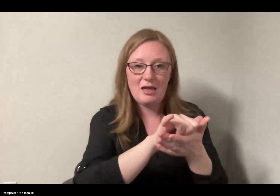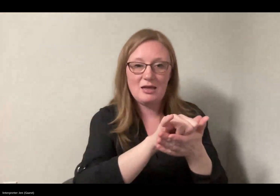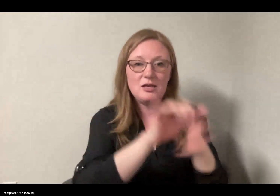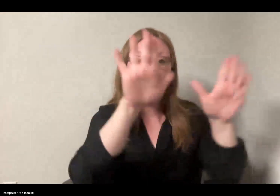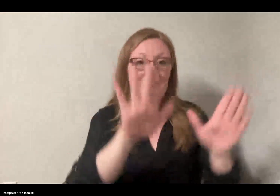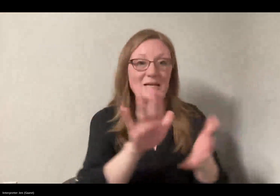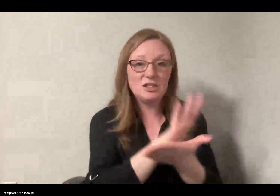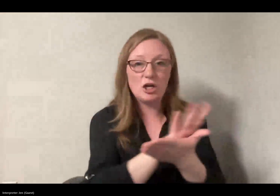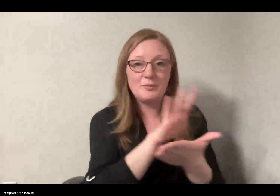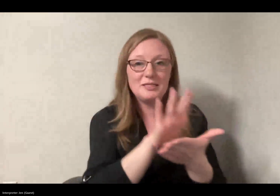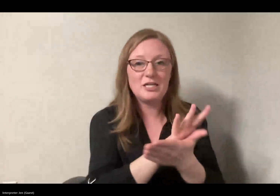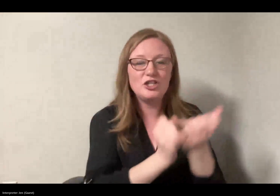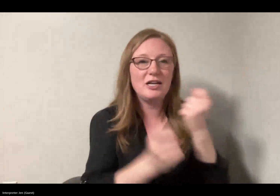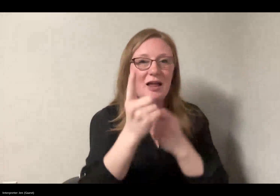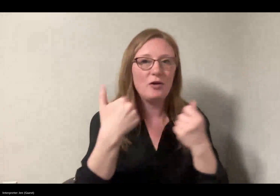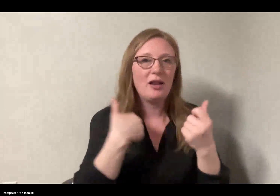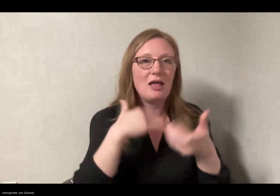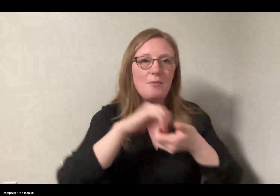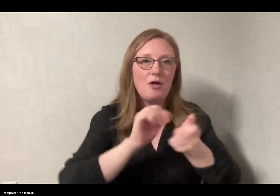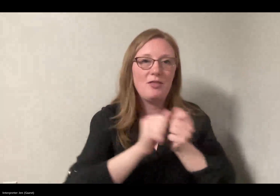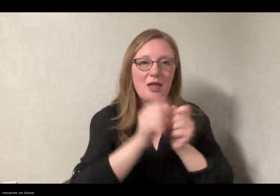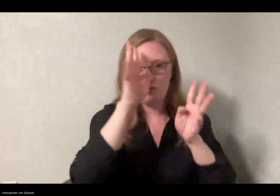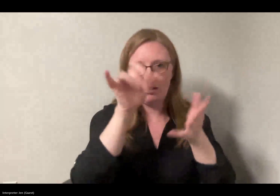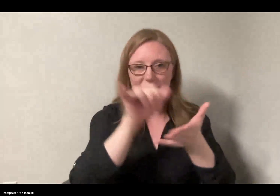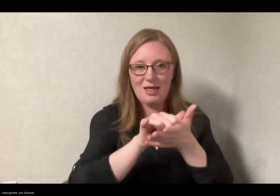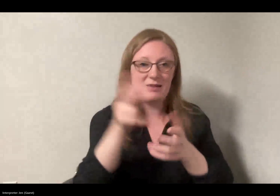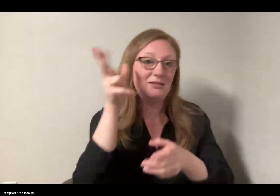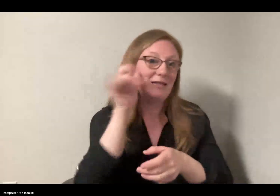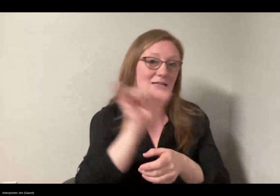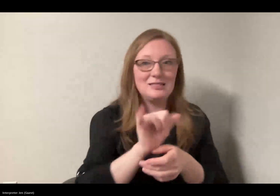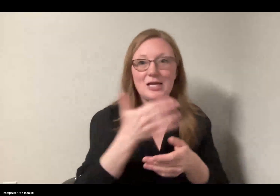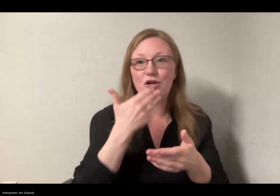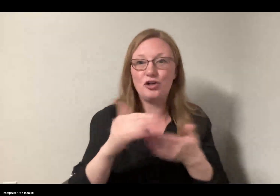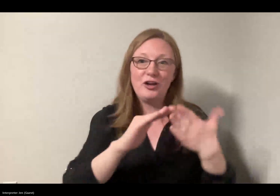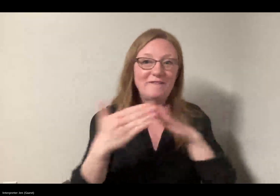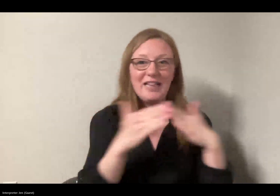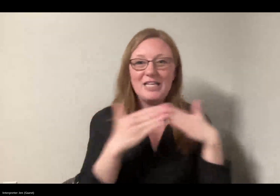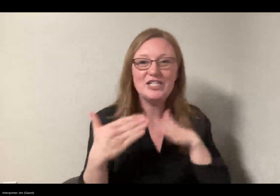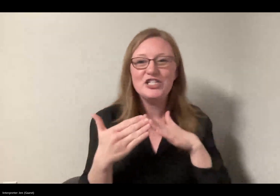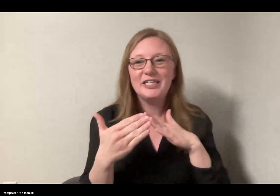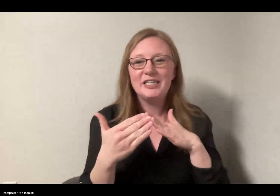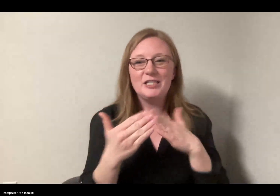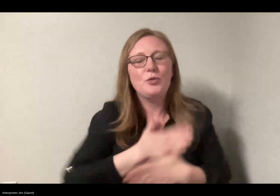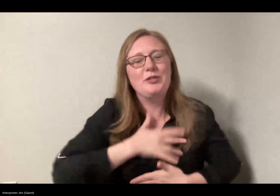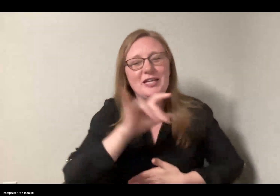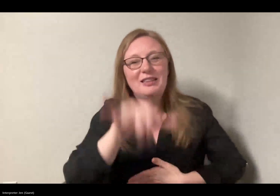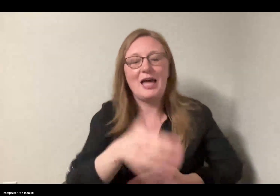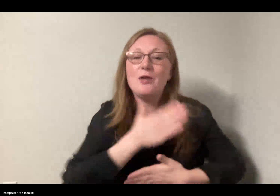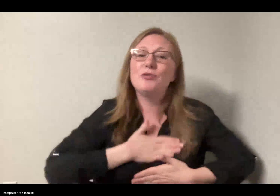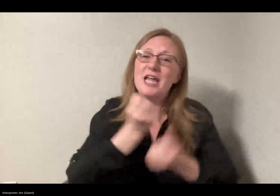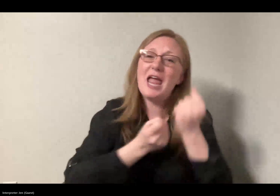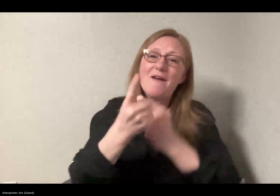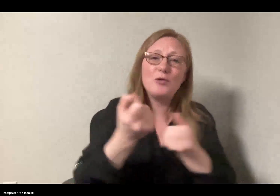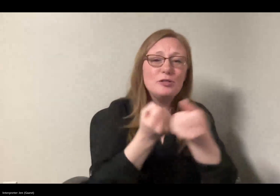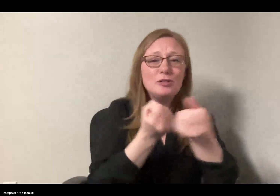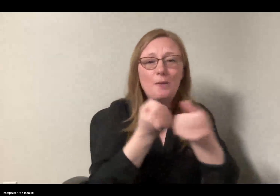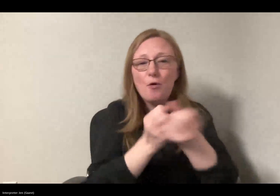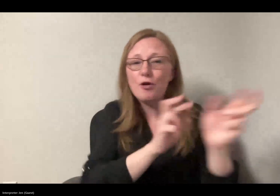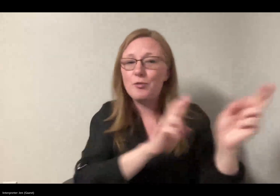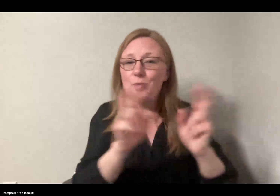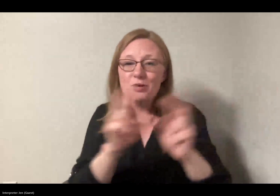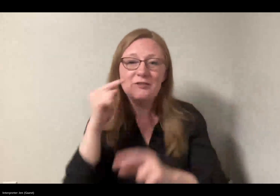document. Thanks everybody who had a part in creating it. It sounds like it took a village, so we appreciate that. And we appreciate everybody's support and